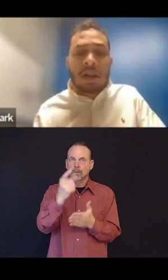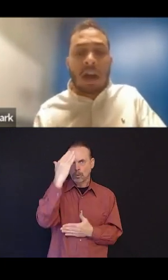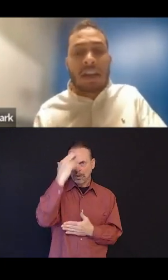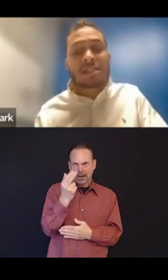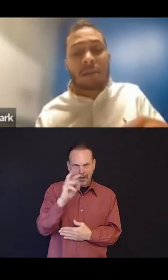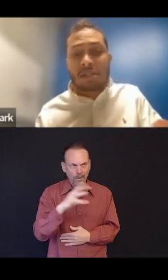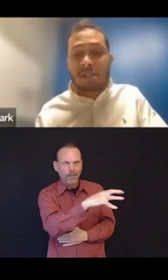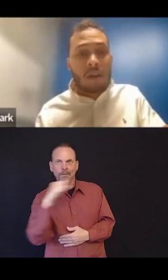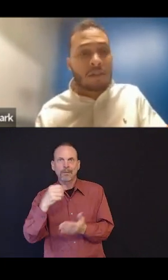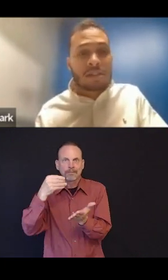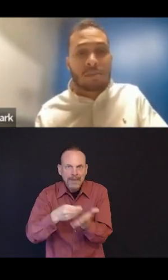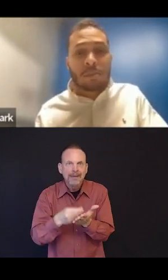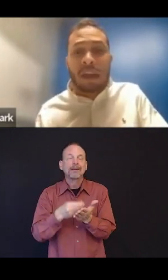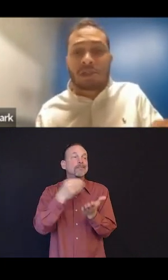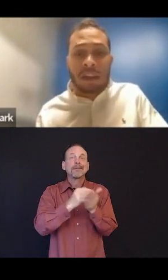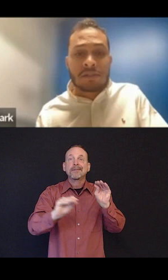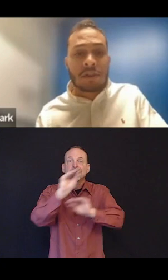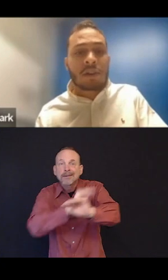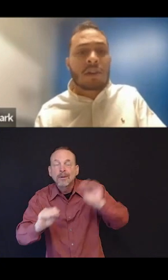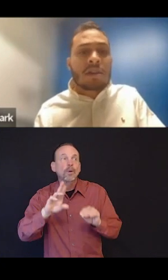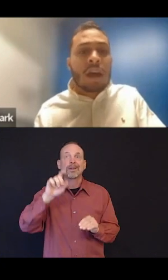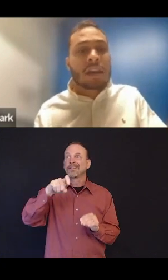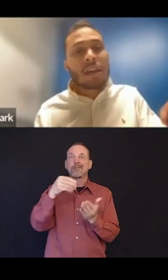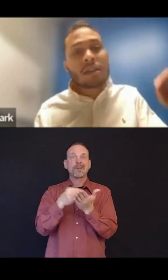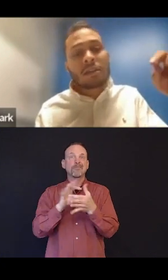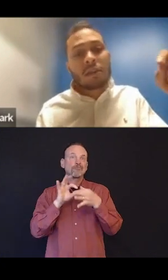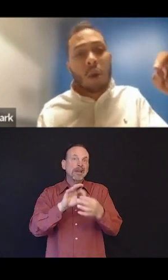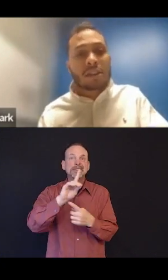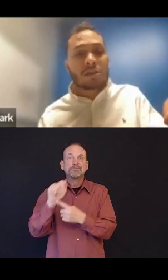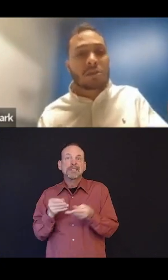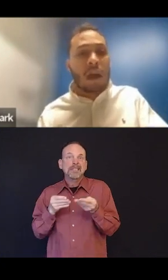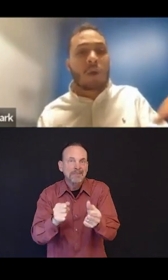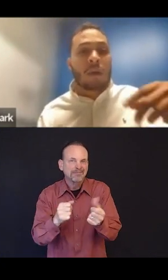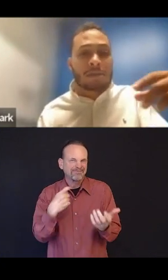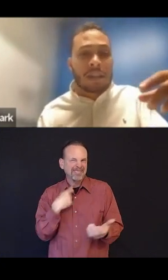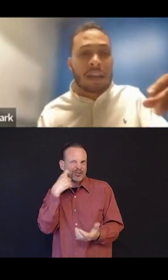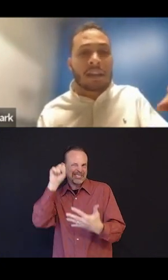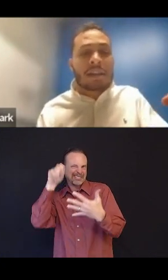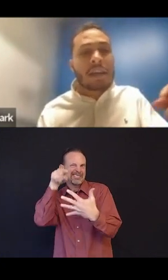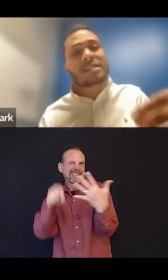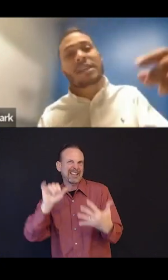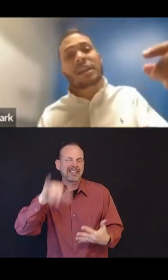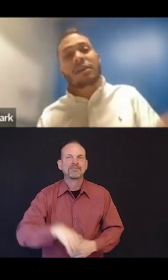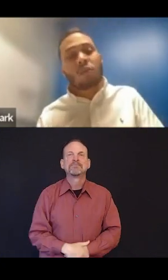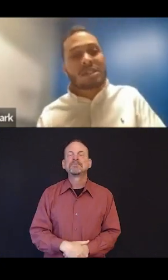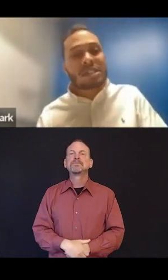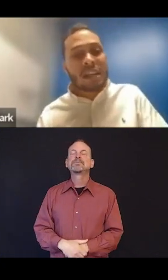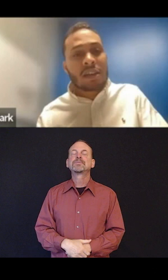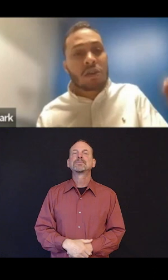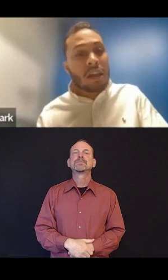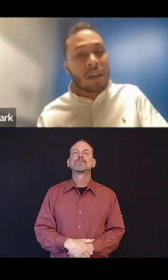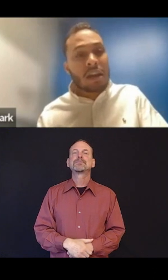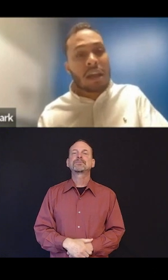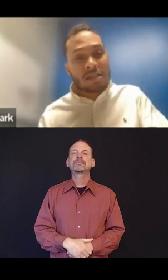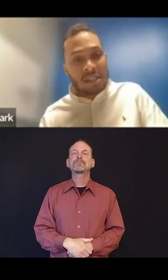cards, and some just offer a simple bank transfer. Again, going to our website and seeing which